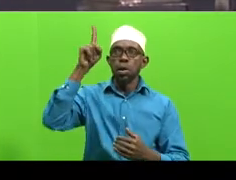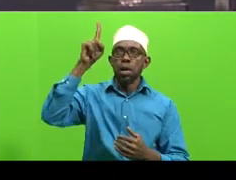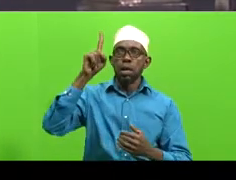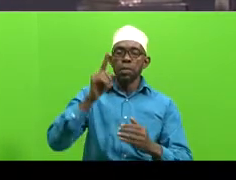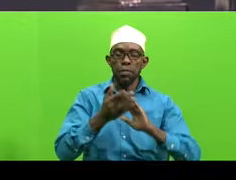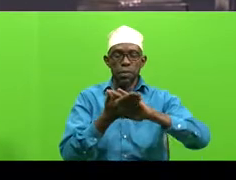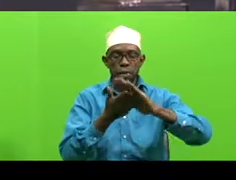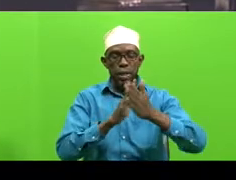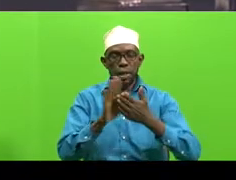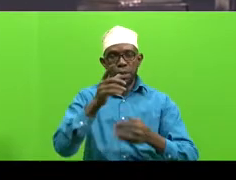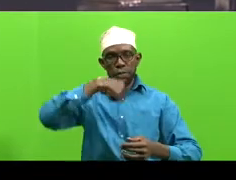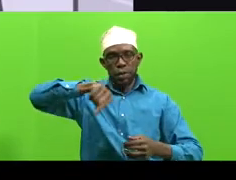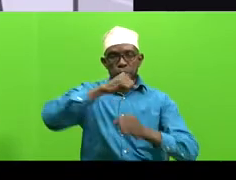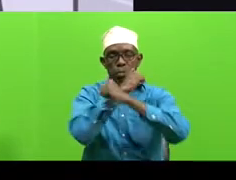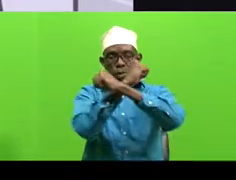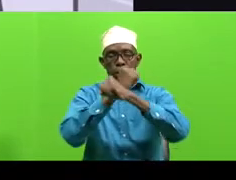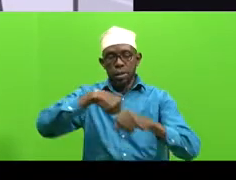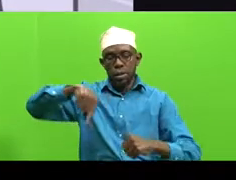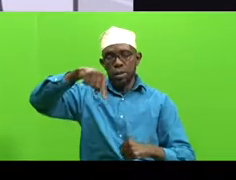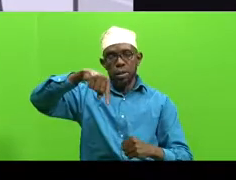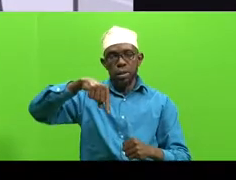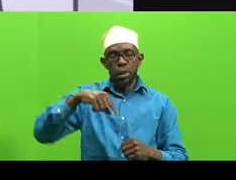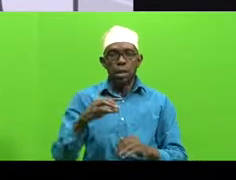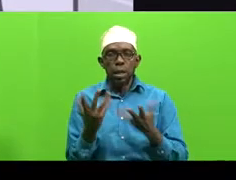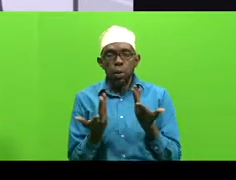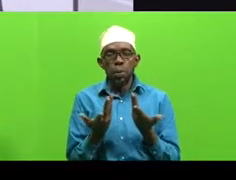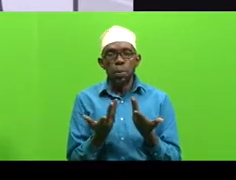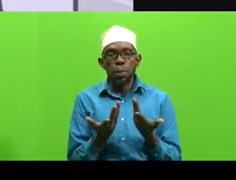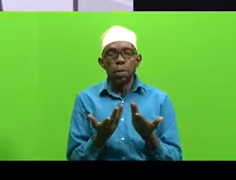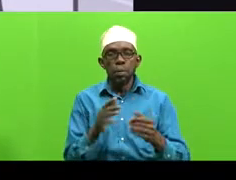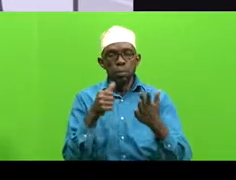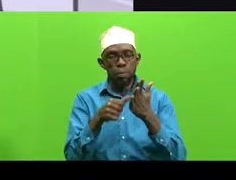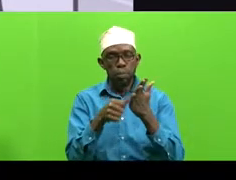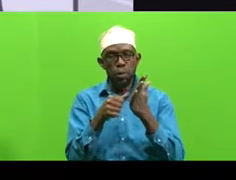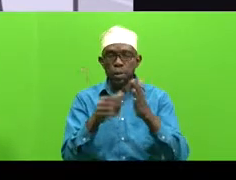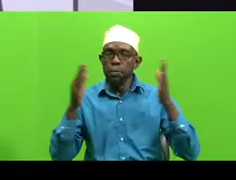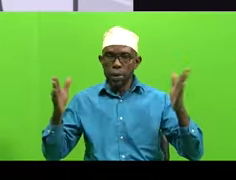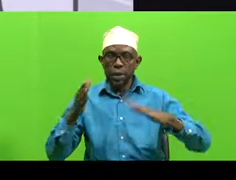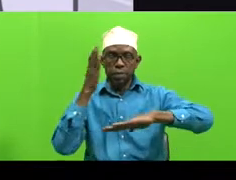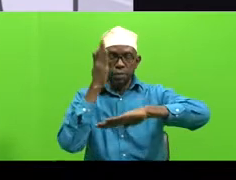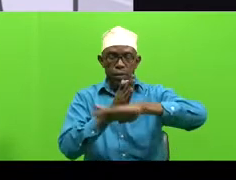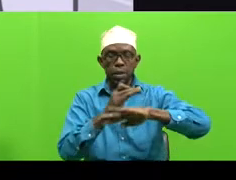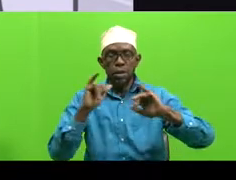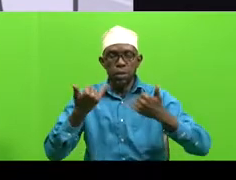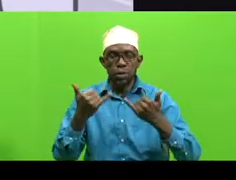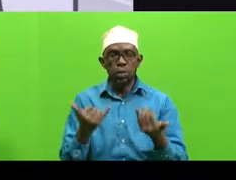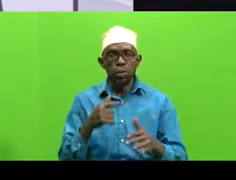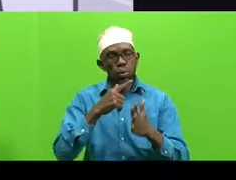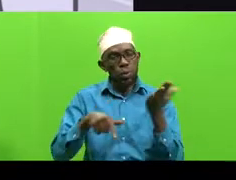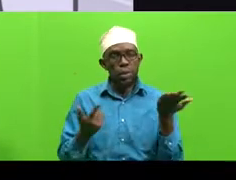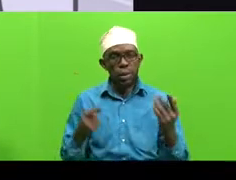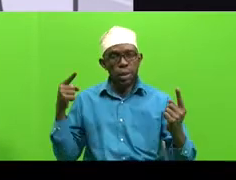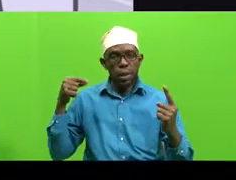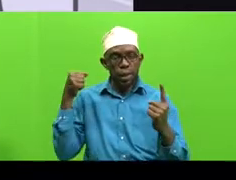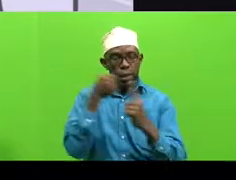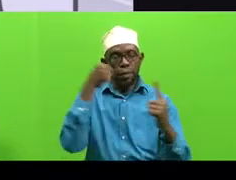ta'ala forgive us and protect us. So just how big of a problem is fake news in Kenya? And what impact is